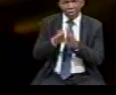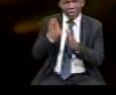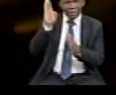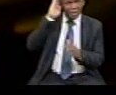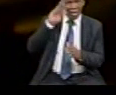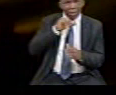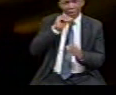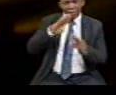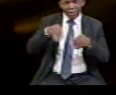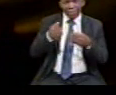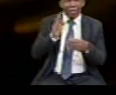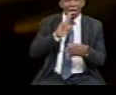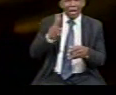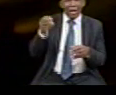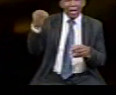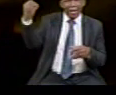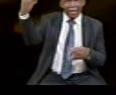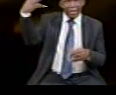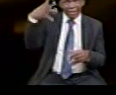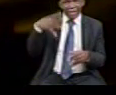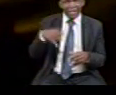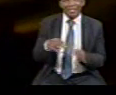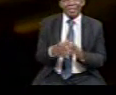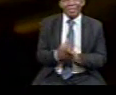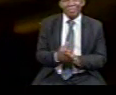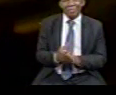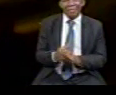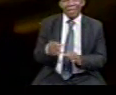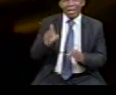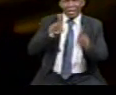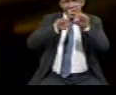Verse 25, and the stars of heaven,